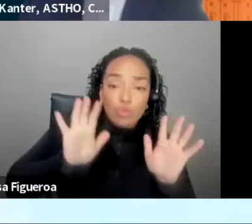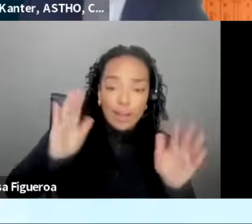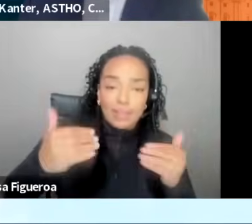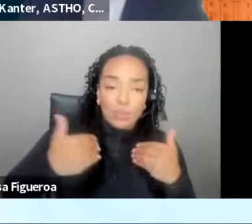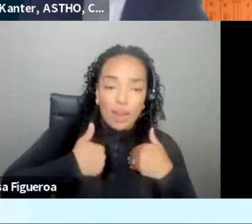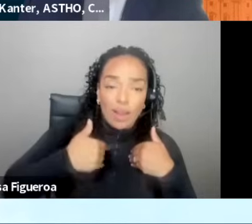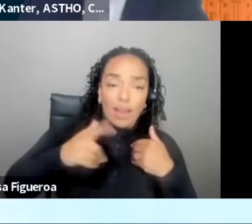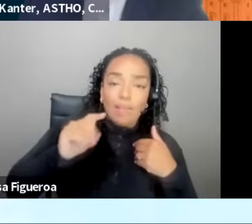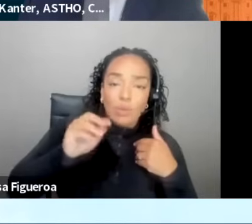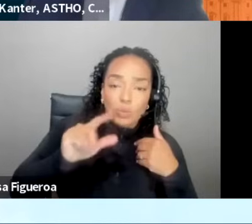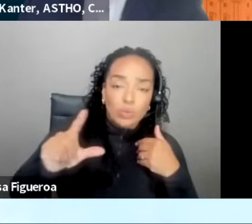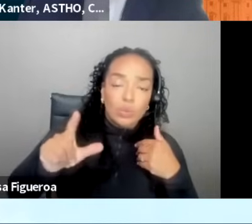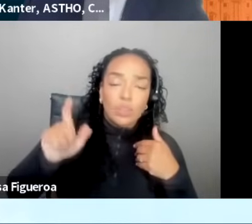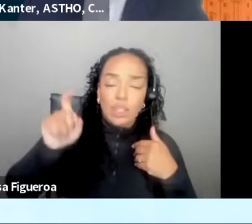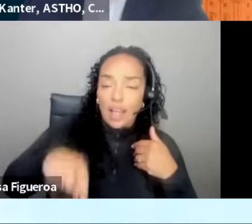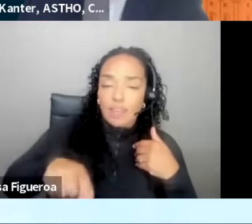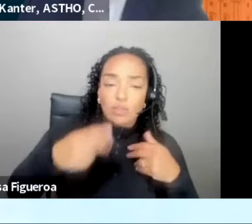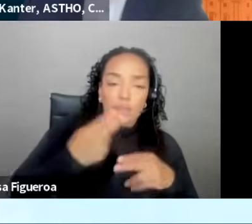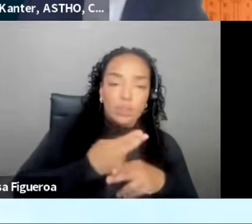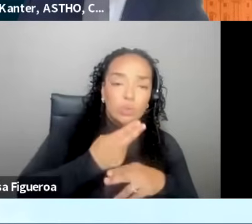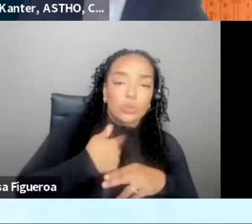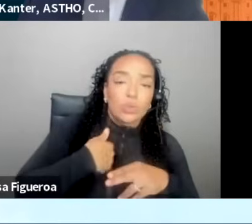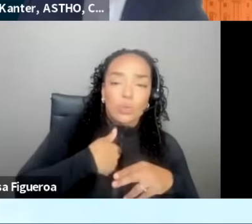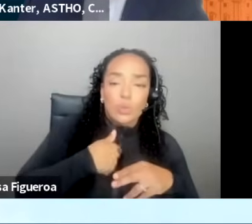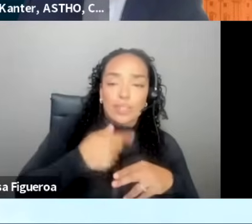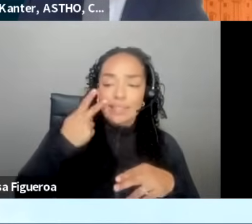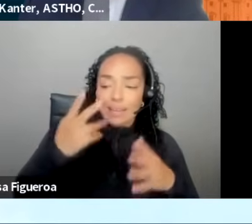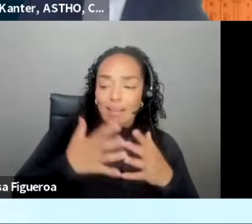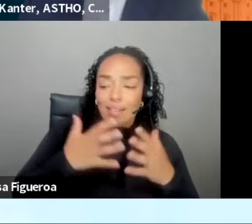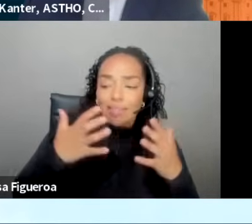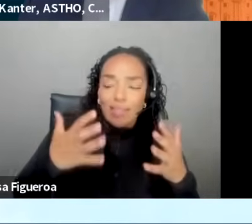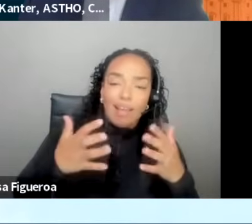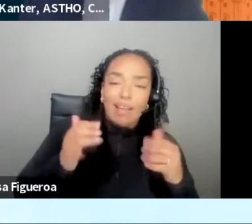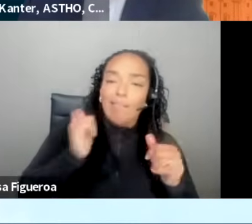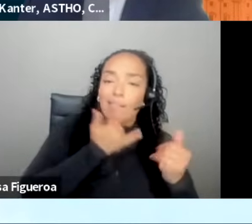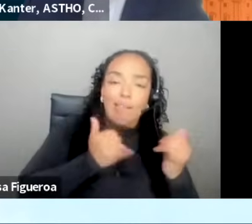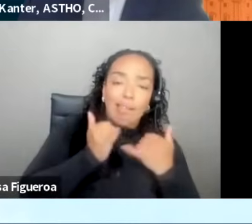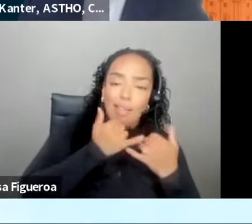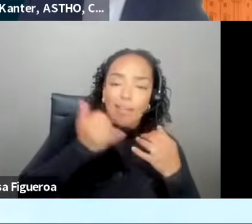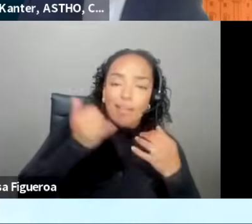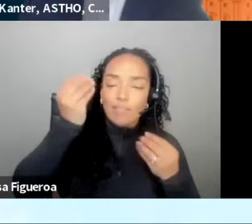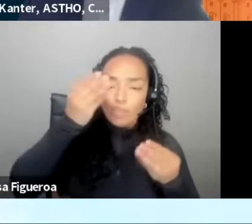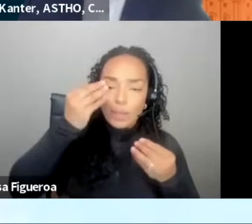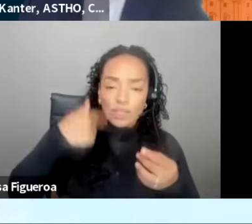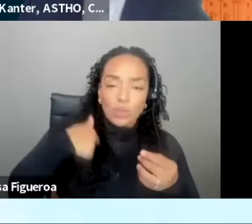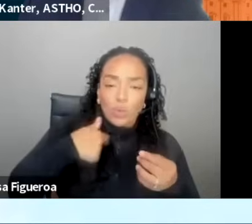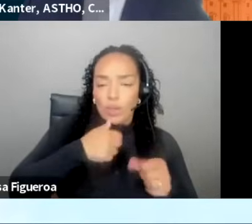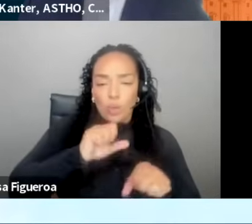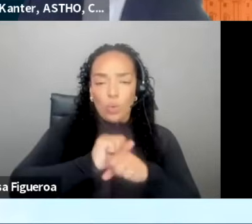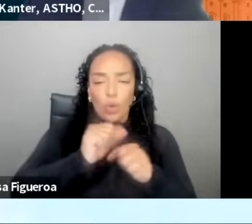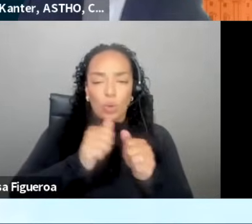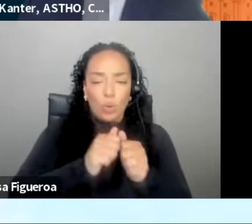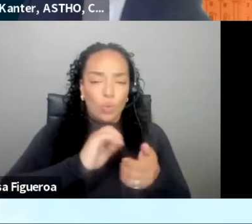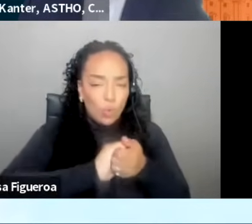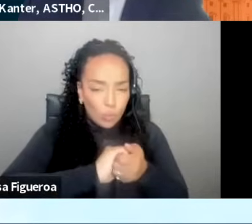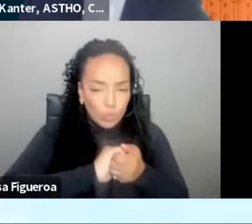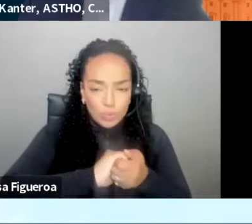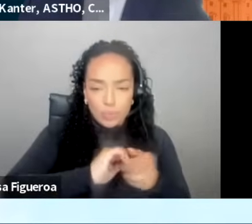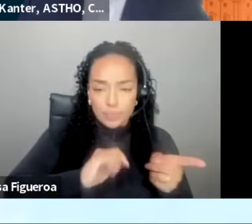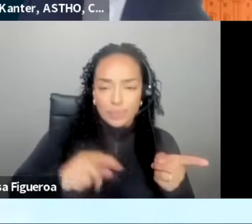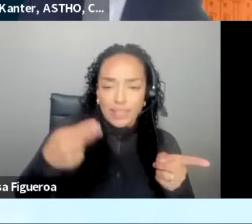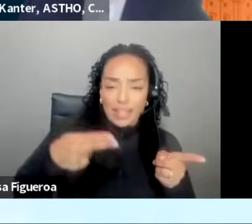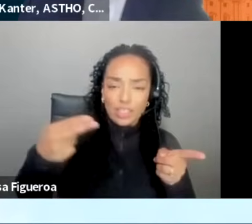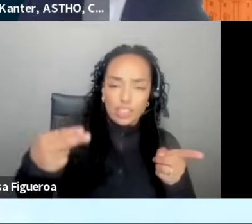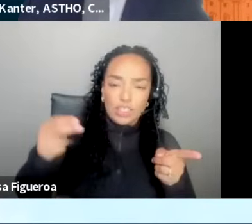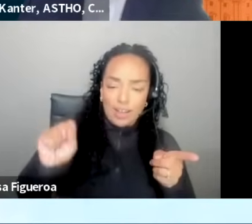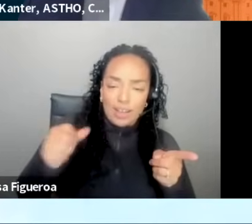have to be used. We see a lot with the mis and disinformation. We're working closely with our partners here in HHS. We have